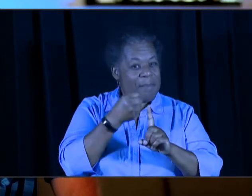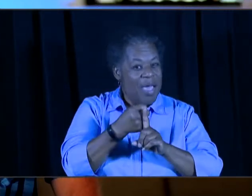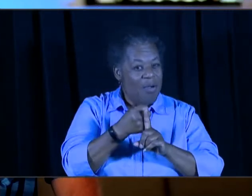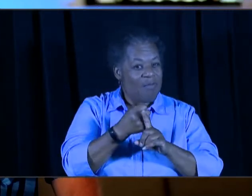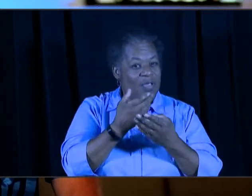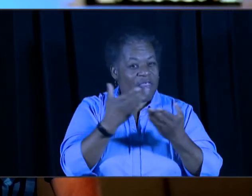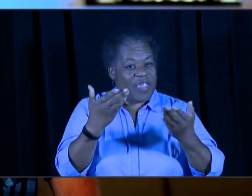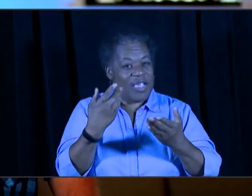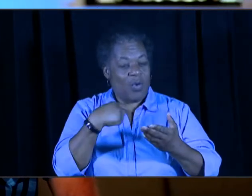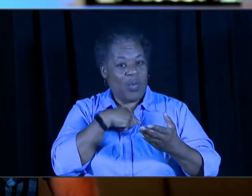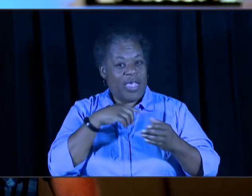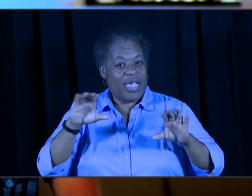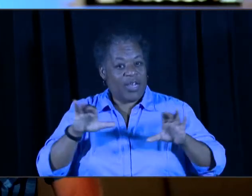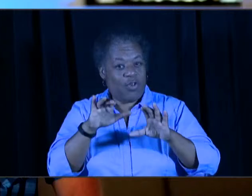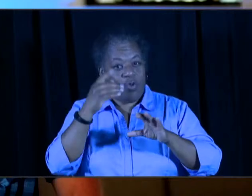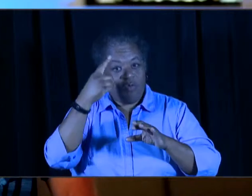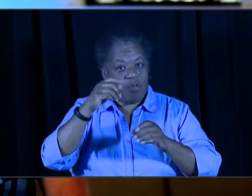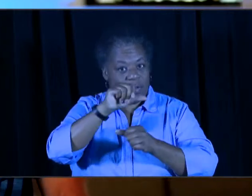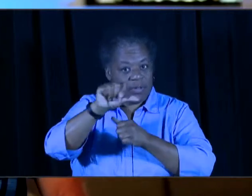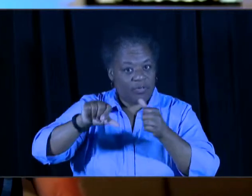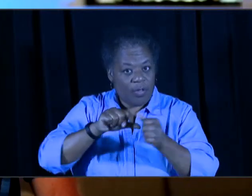another: forgive.